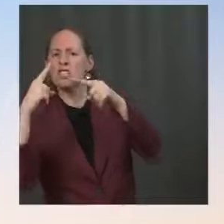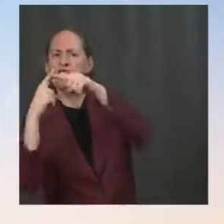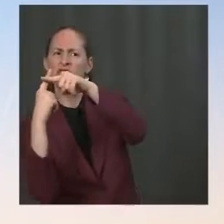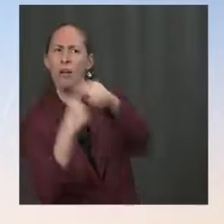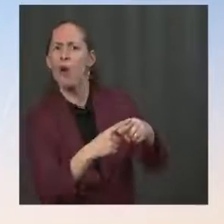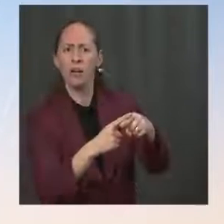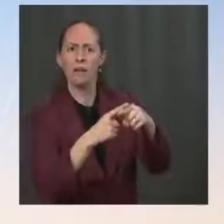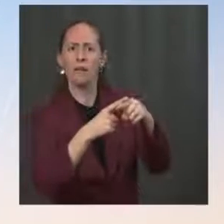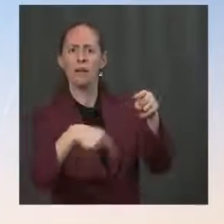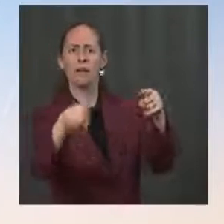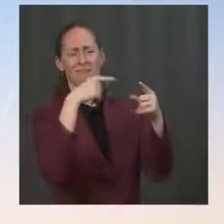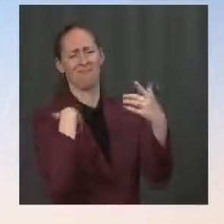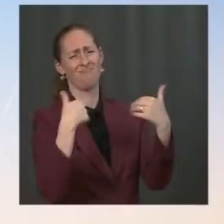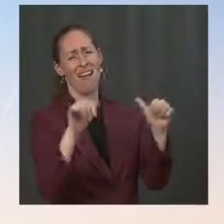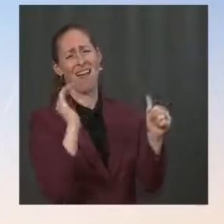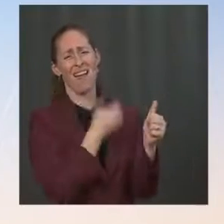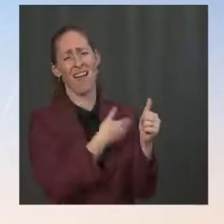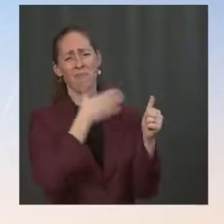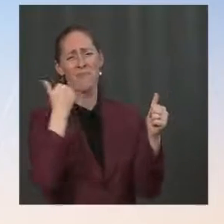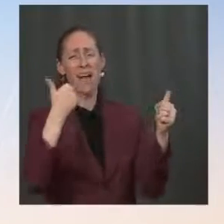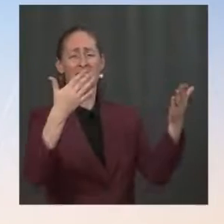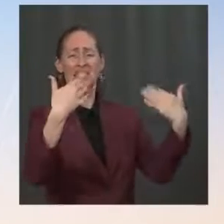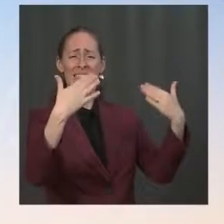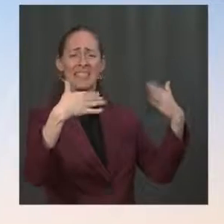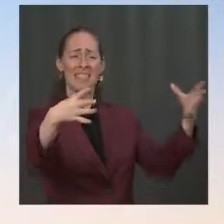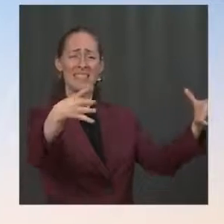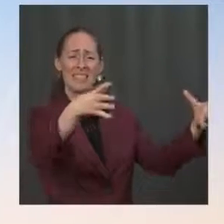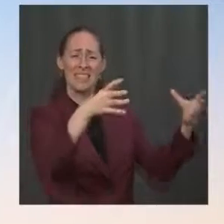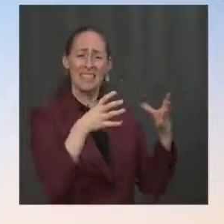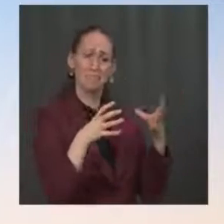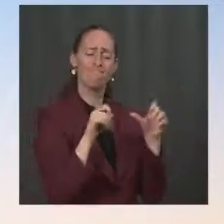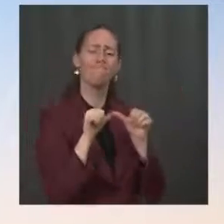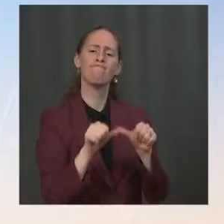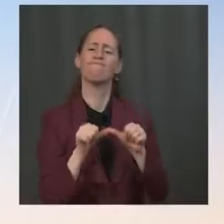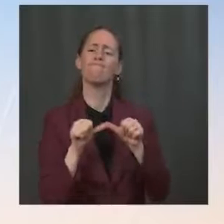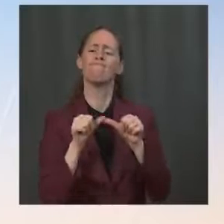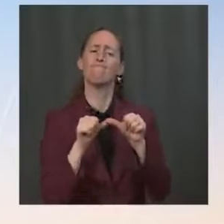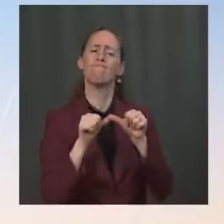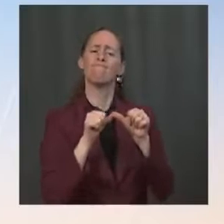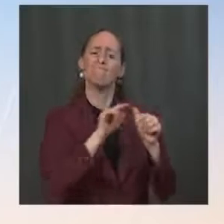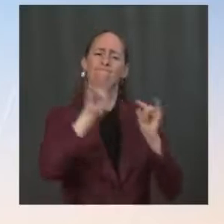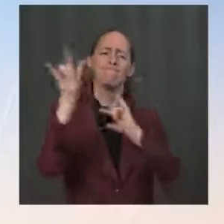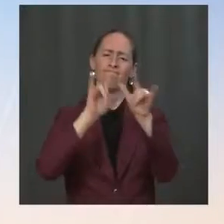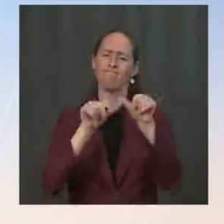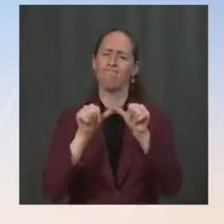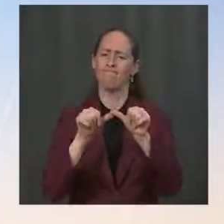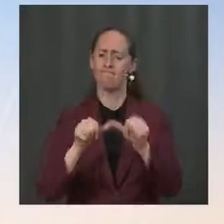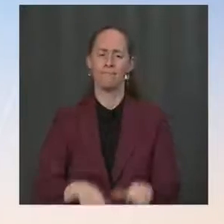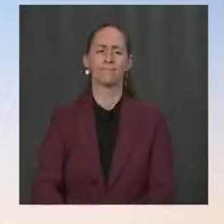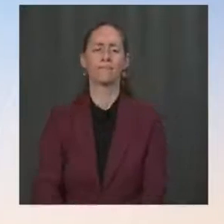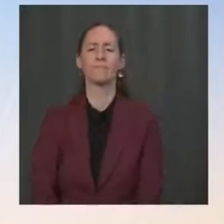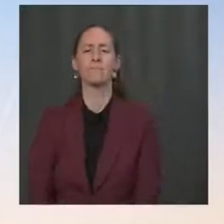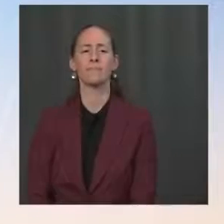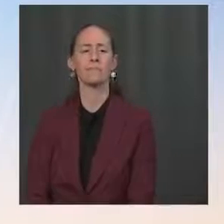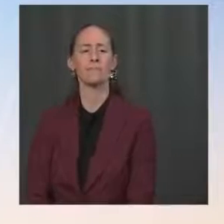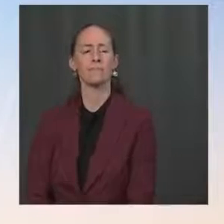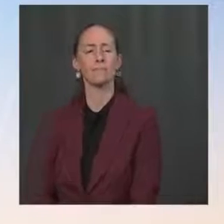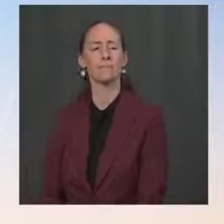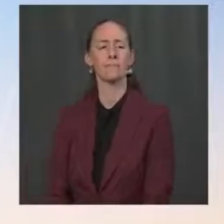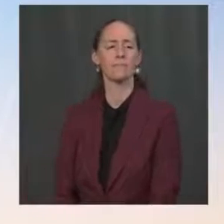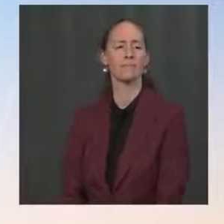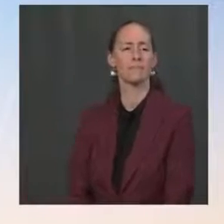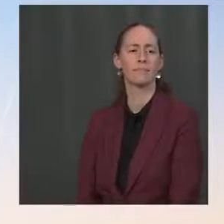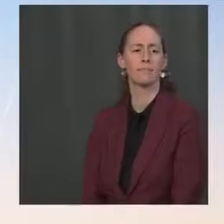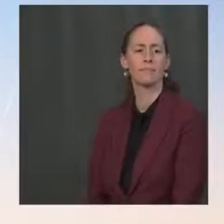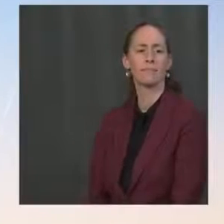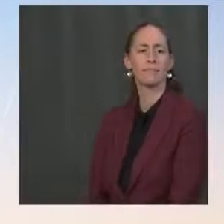continue to work with our partners and allies to continue to get them out. Yeah. Go ahead. Can I follow up on that? It seems like right now Americans and